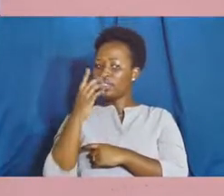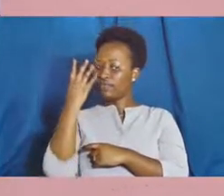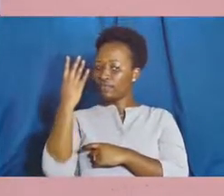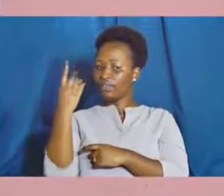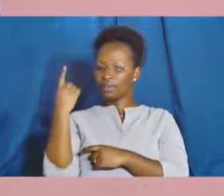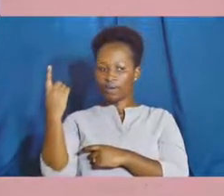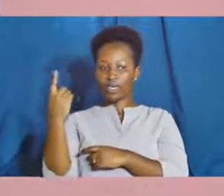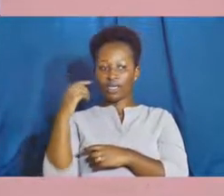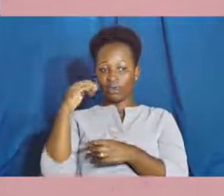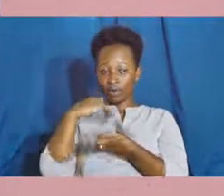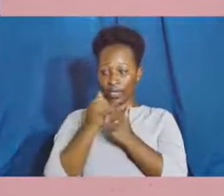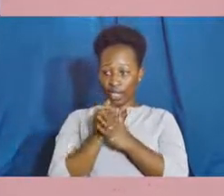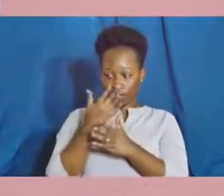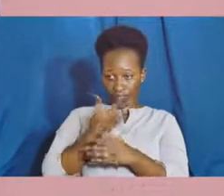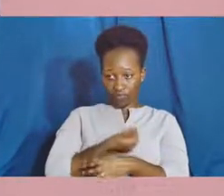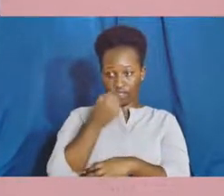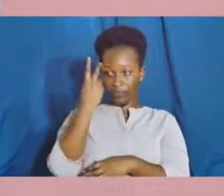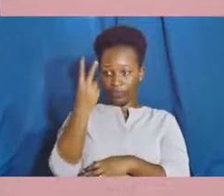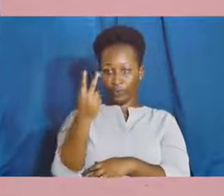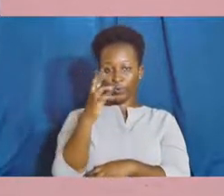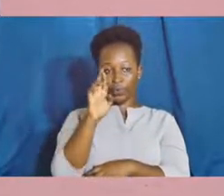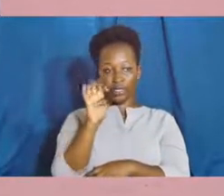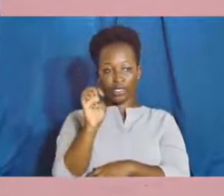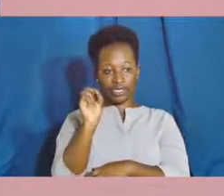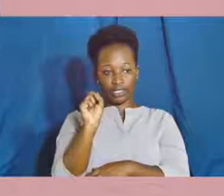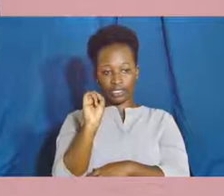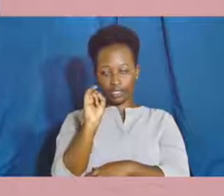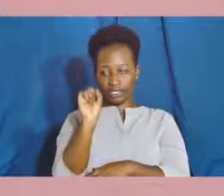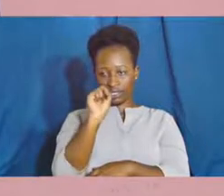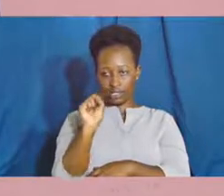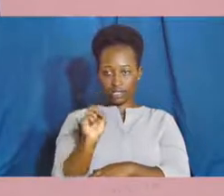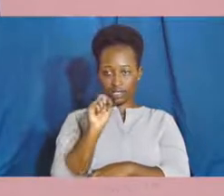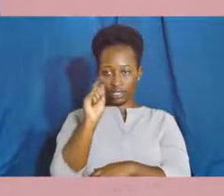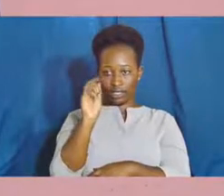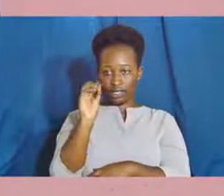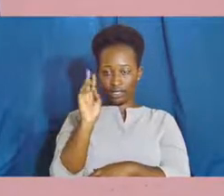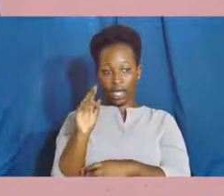is internal resistor, but they are connected in the series. And then we have